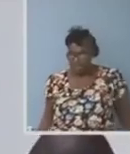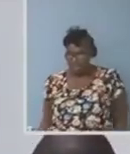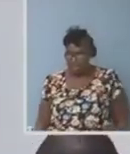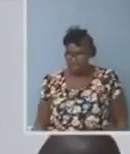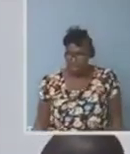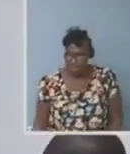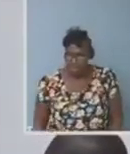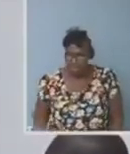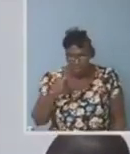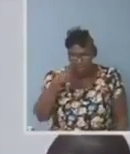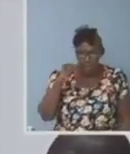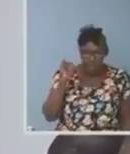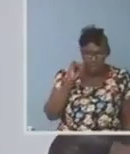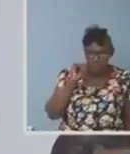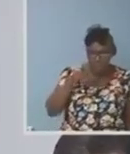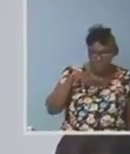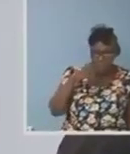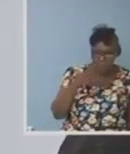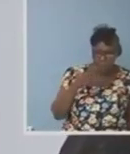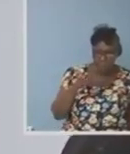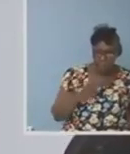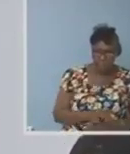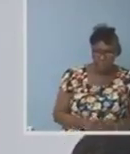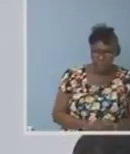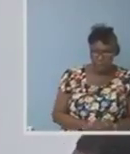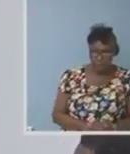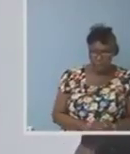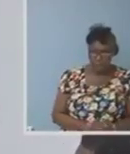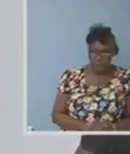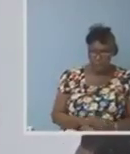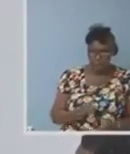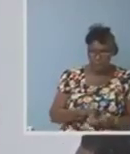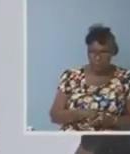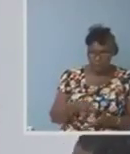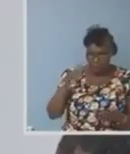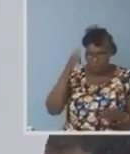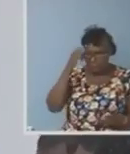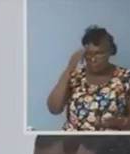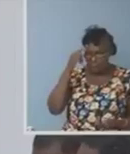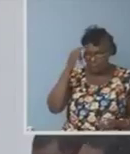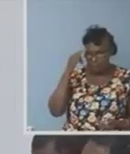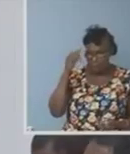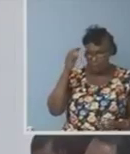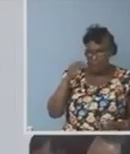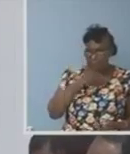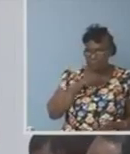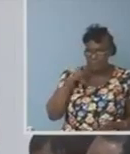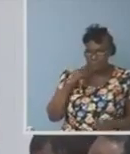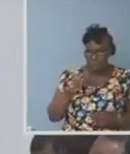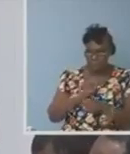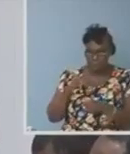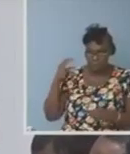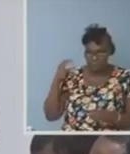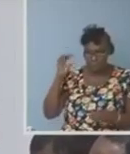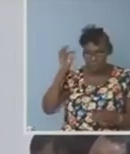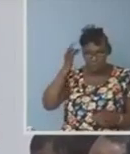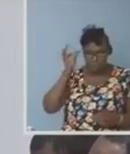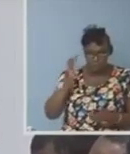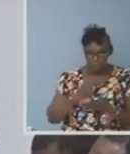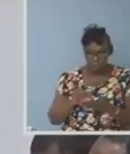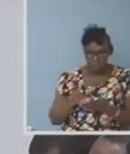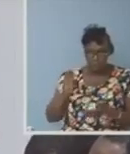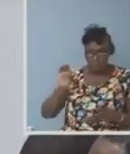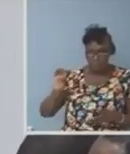Yesterday it was announced also that a couple of government ministers would be here to meet with the Chief Secretary and the Chamber of